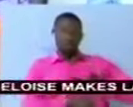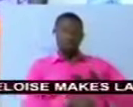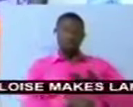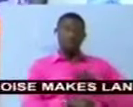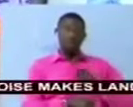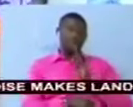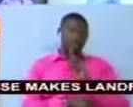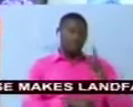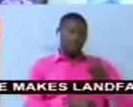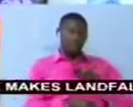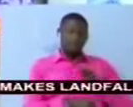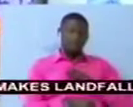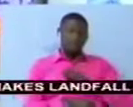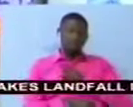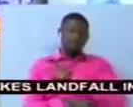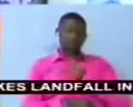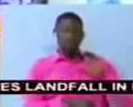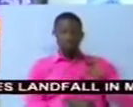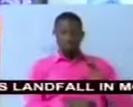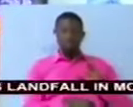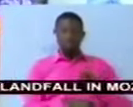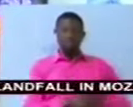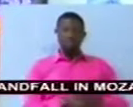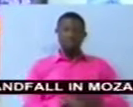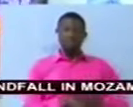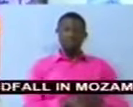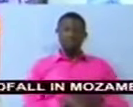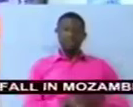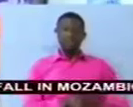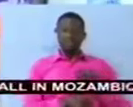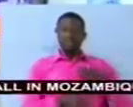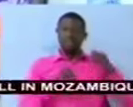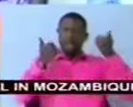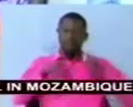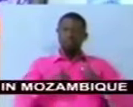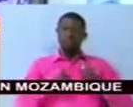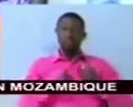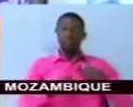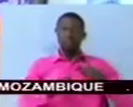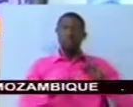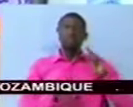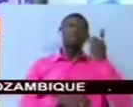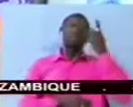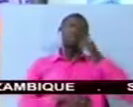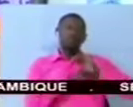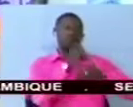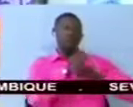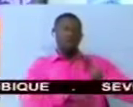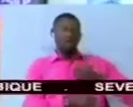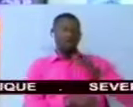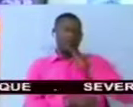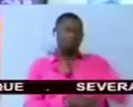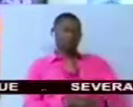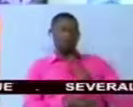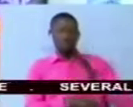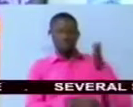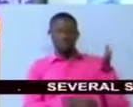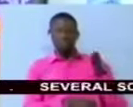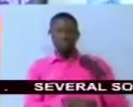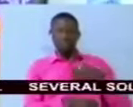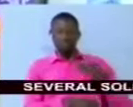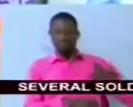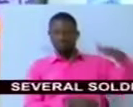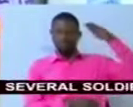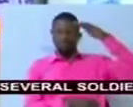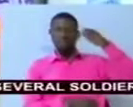each and every one of in his own house mo ma fekk ci aw bi that day I was at the house of the first wife he was a